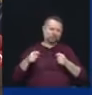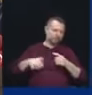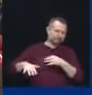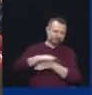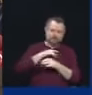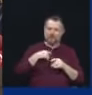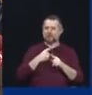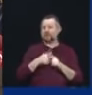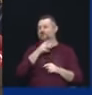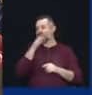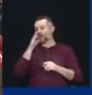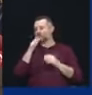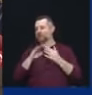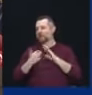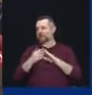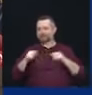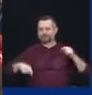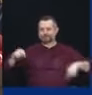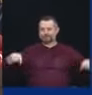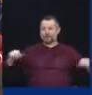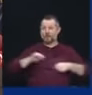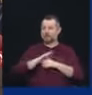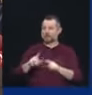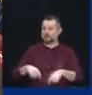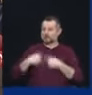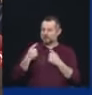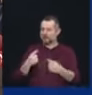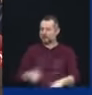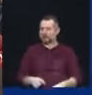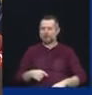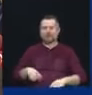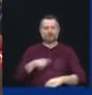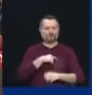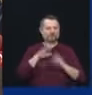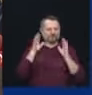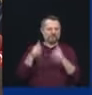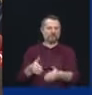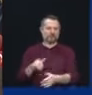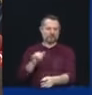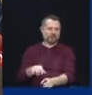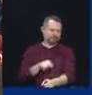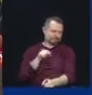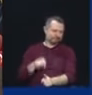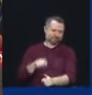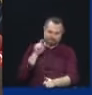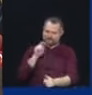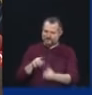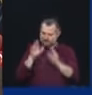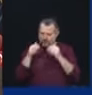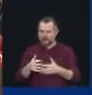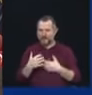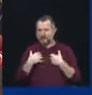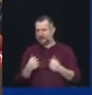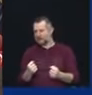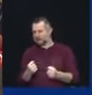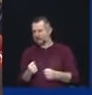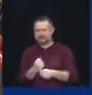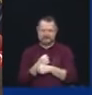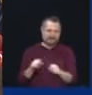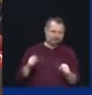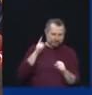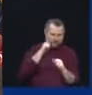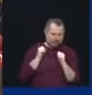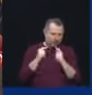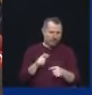pandemic. We must do all that we can for the health and safety of our employees, and I am happy to be here today